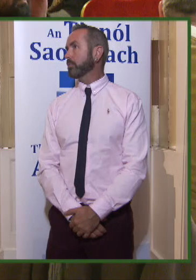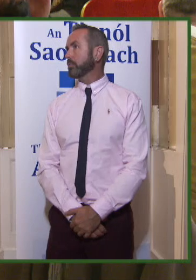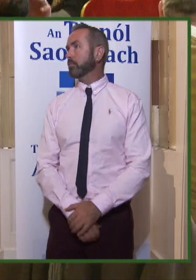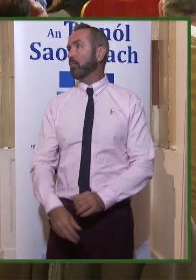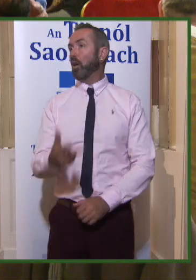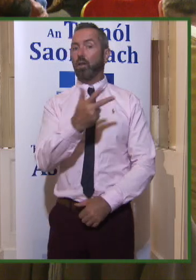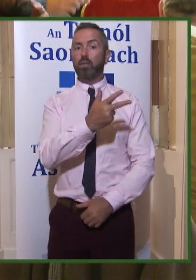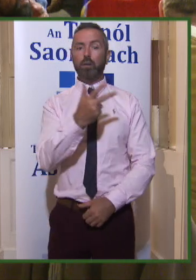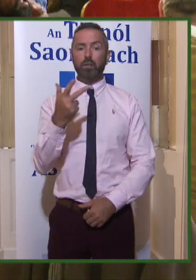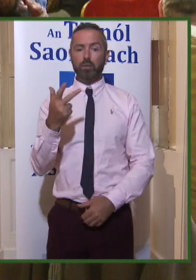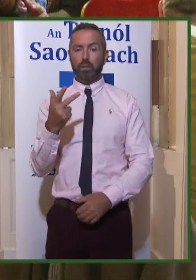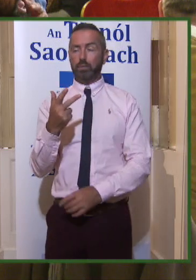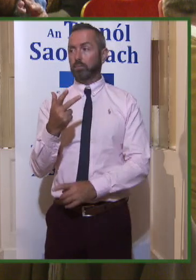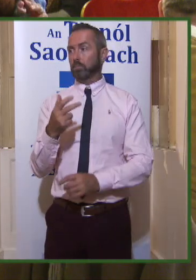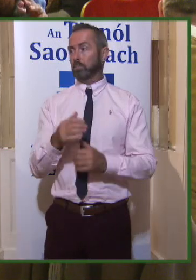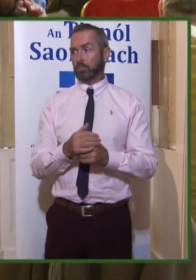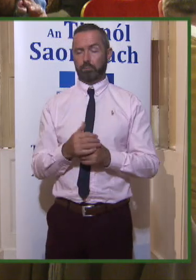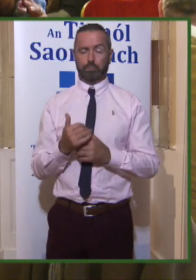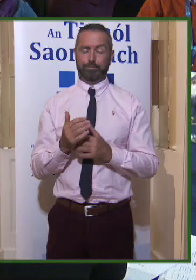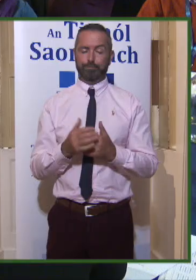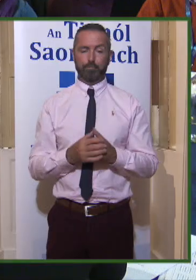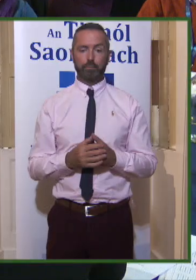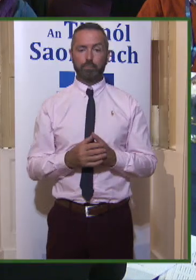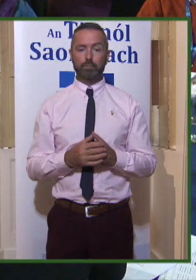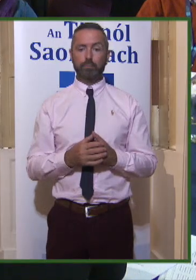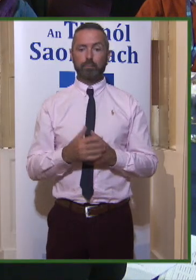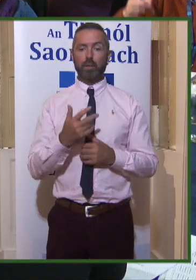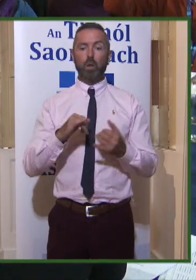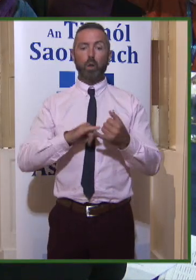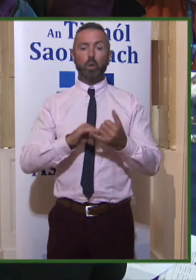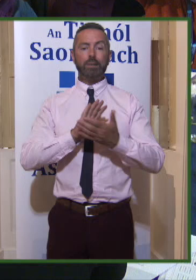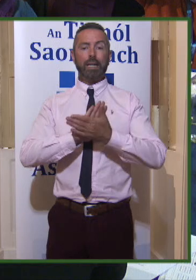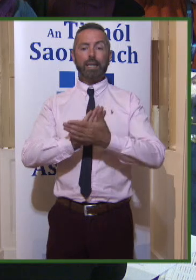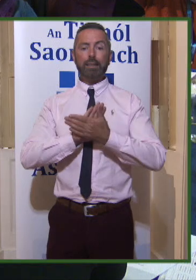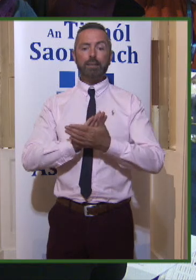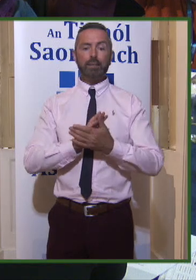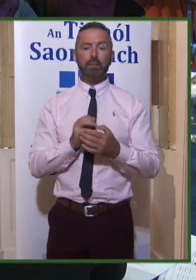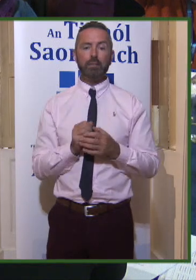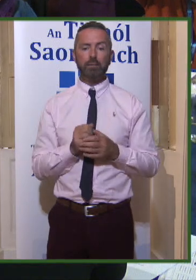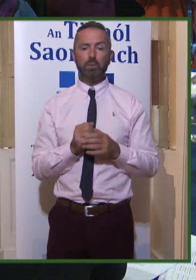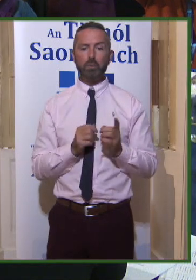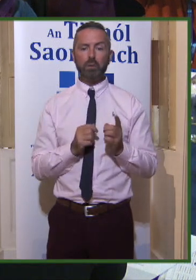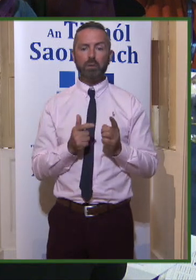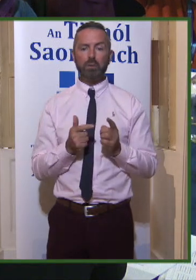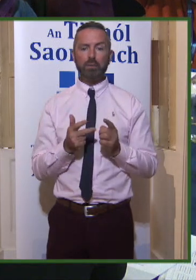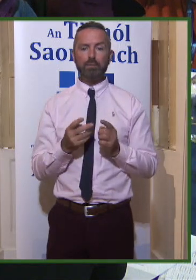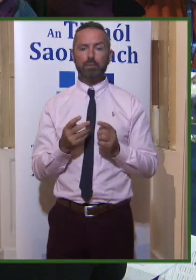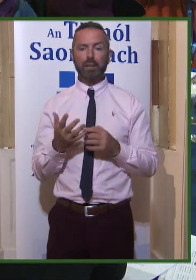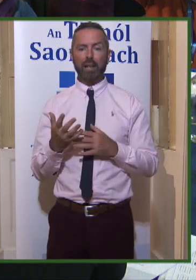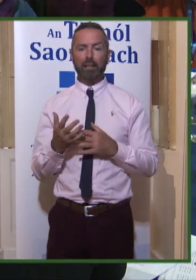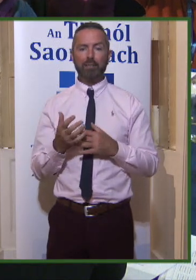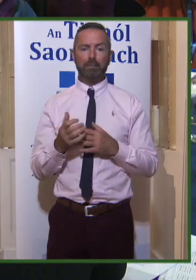33. Okay, and those against that amendment to split them into 2 separate parts. So we've got 1, 2, 3, 4, 5.